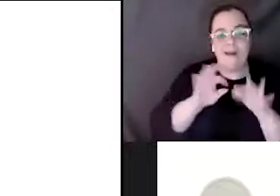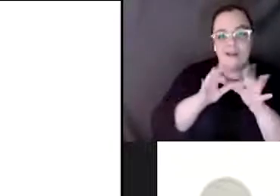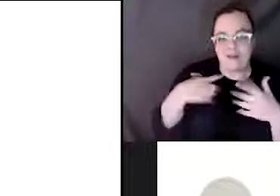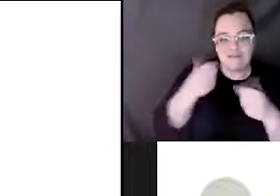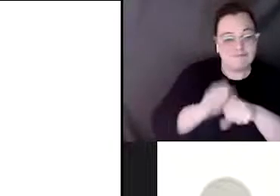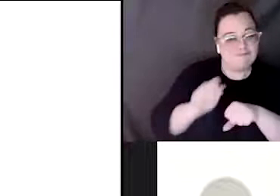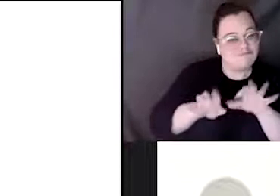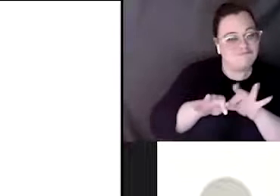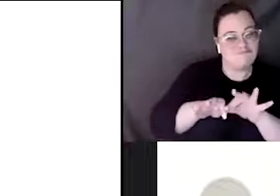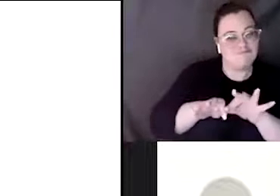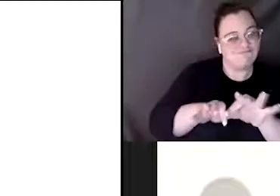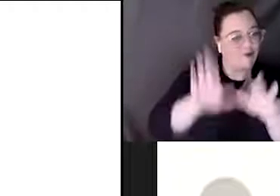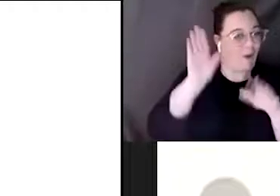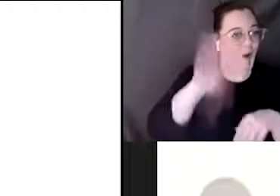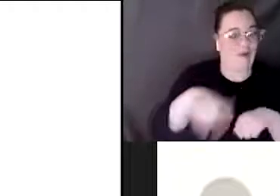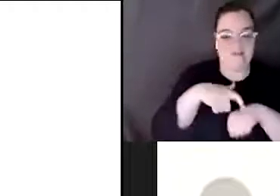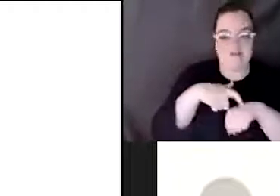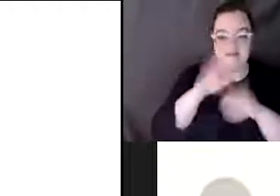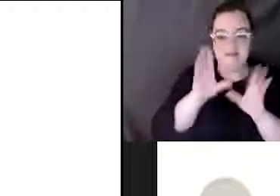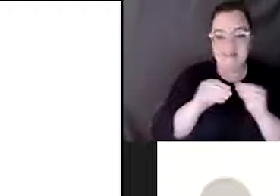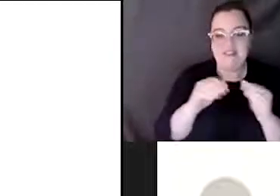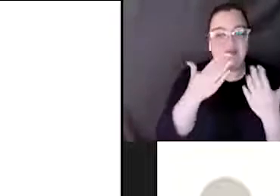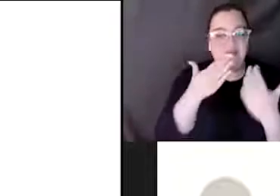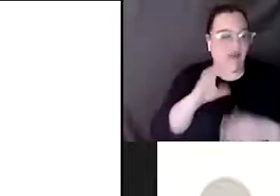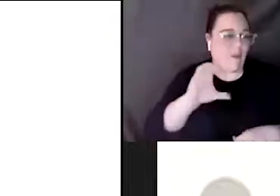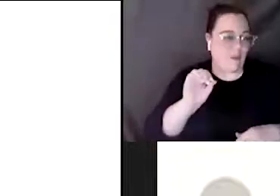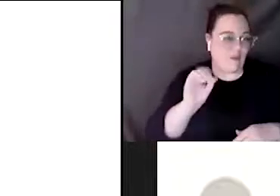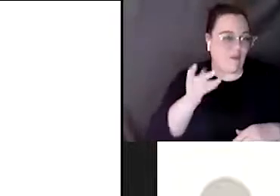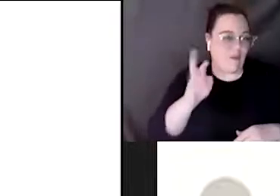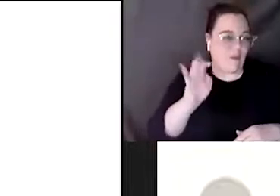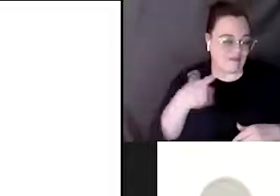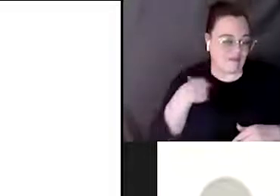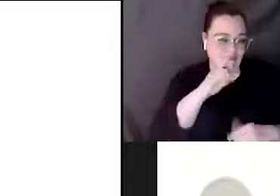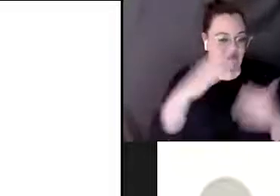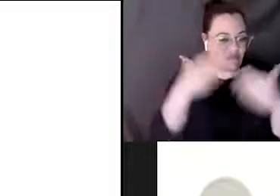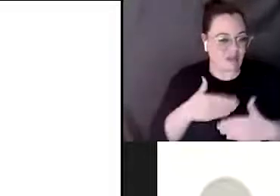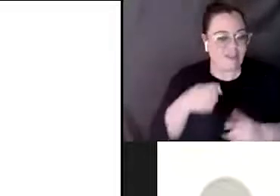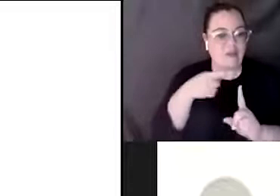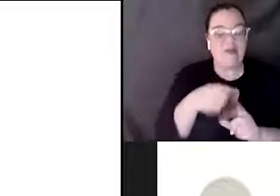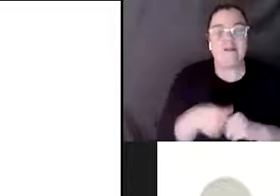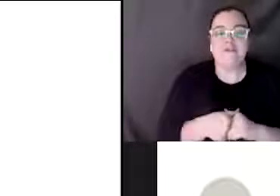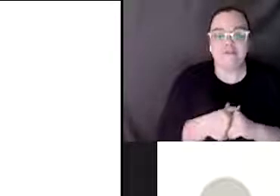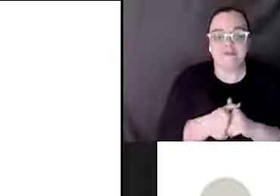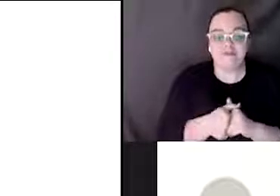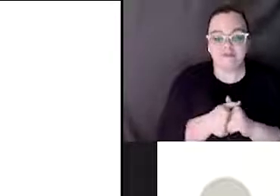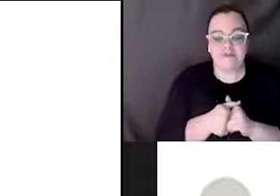whole time. So thank you very much, Courtney. We really appreciate you. And